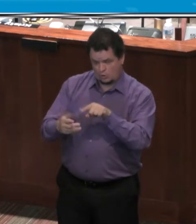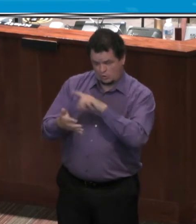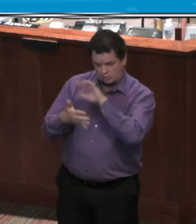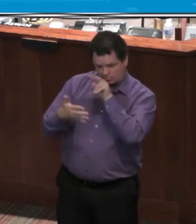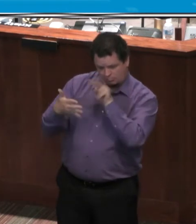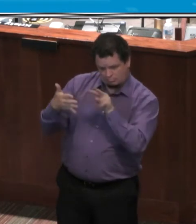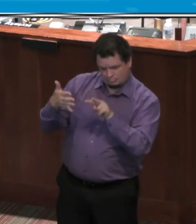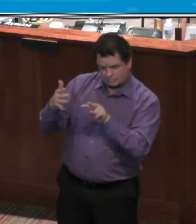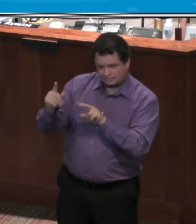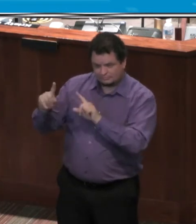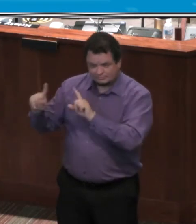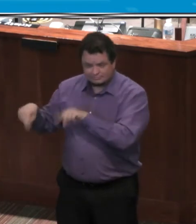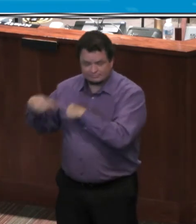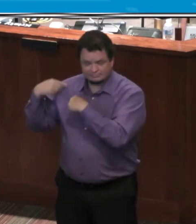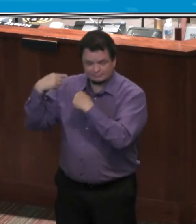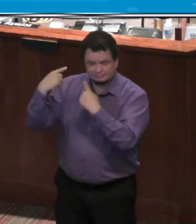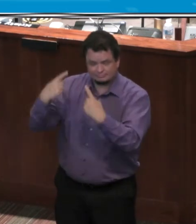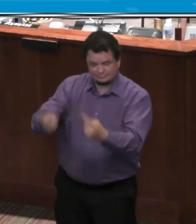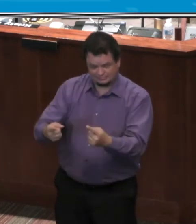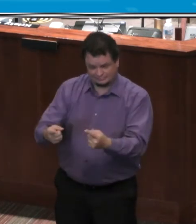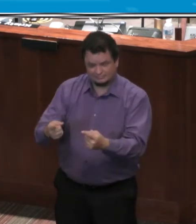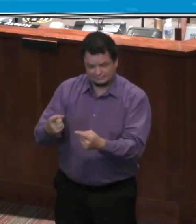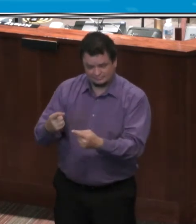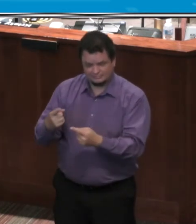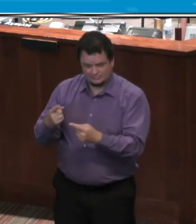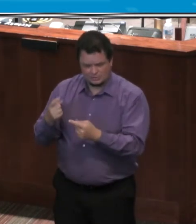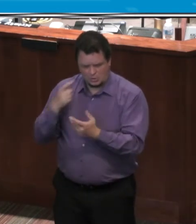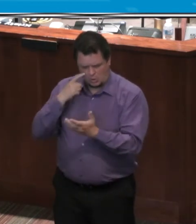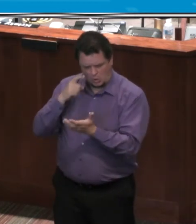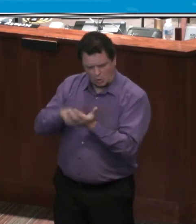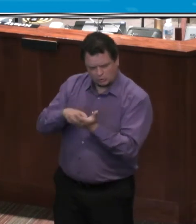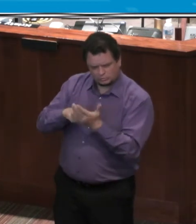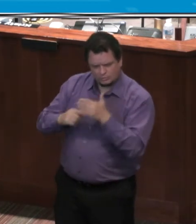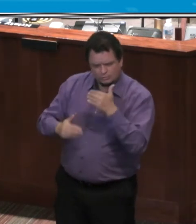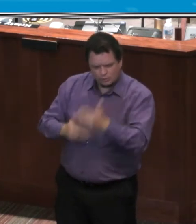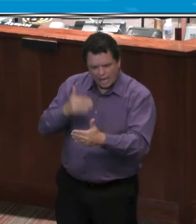this process. So I would now like to invite Janie Conrad to the podium.